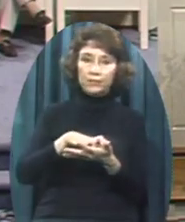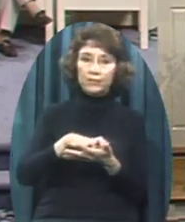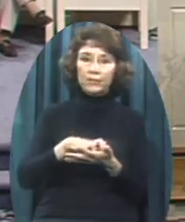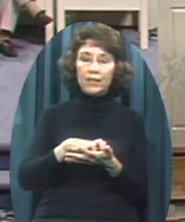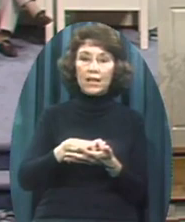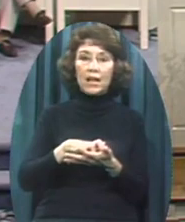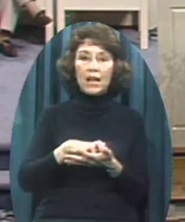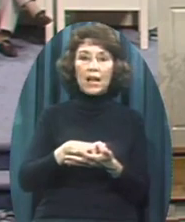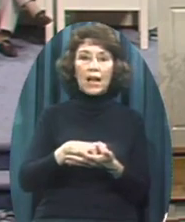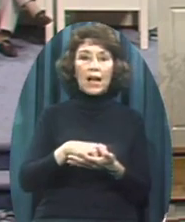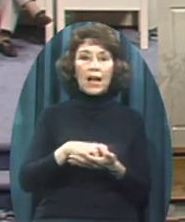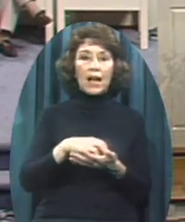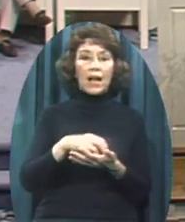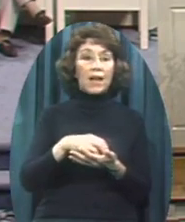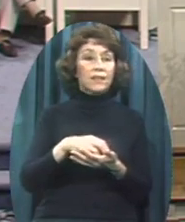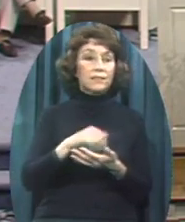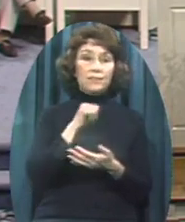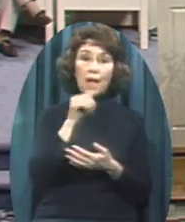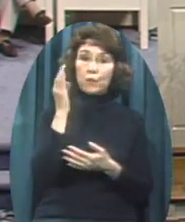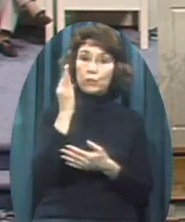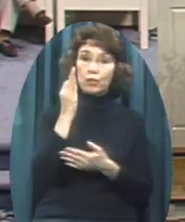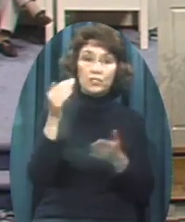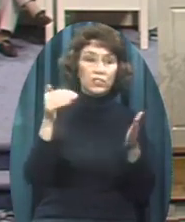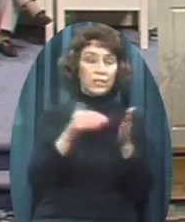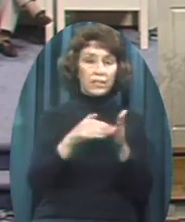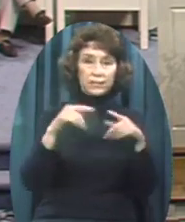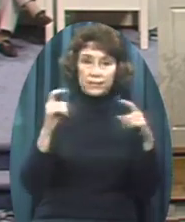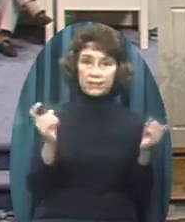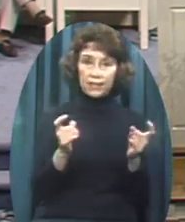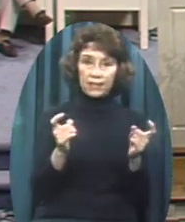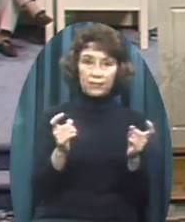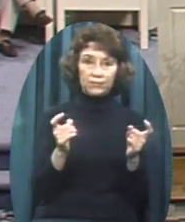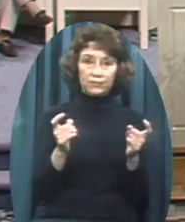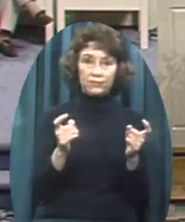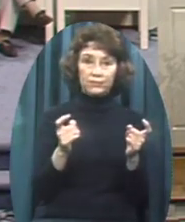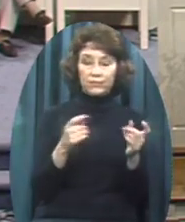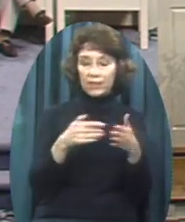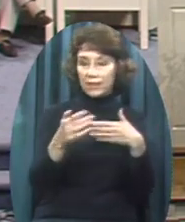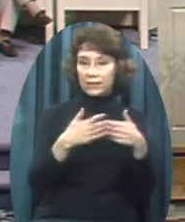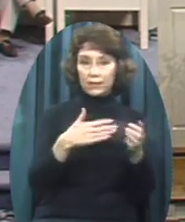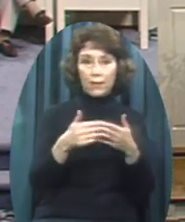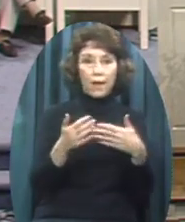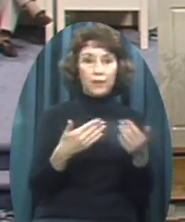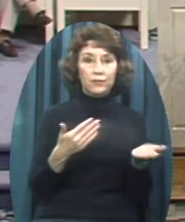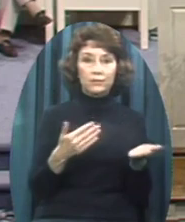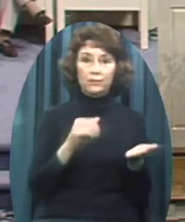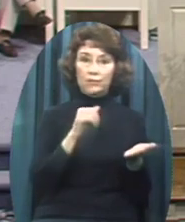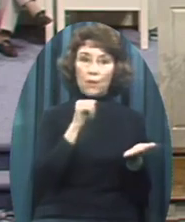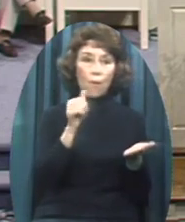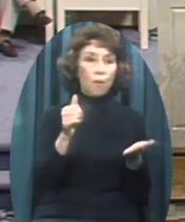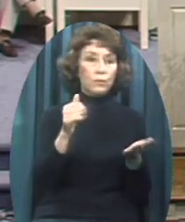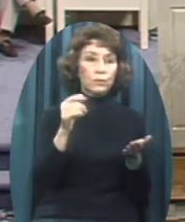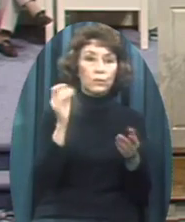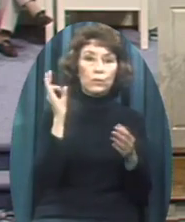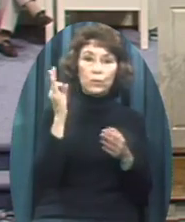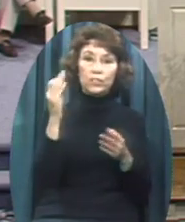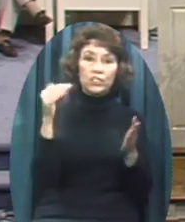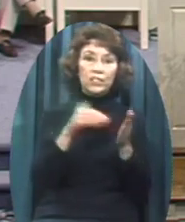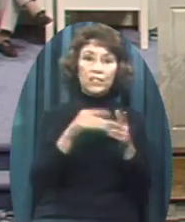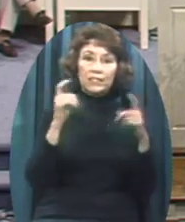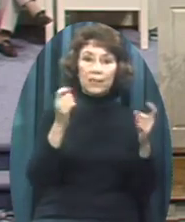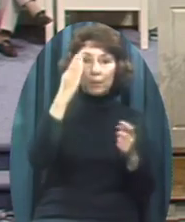who wouldn't preach against sin if it, whatever it might be the cause or the reason, for fear of offending